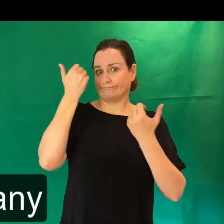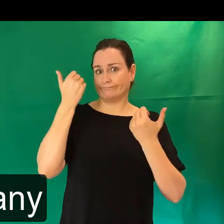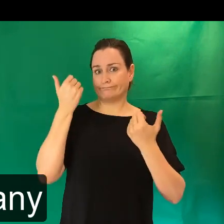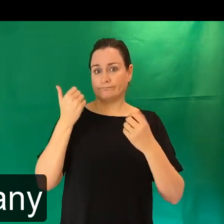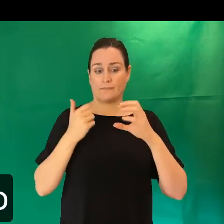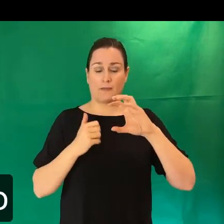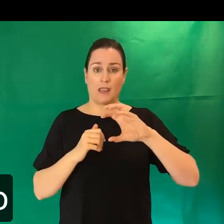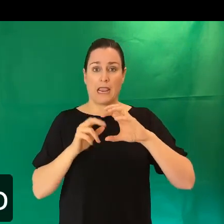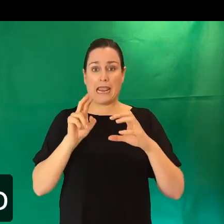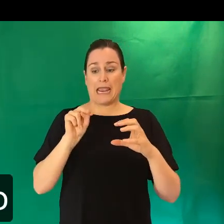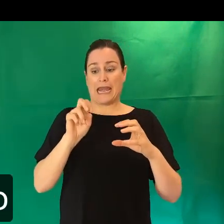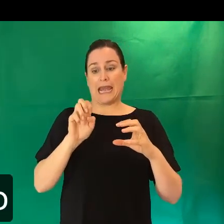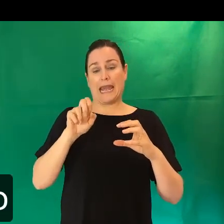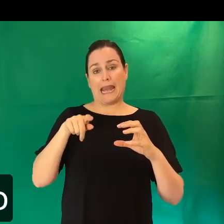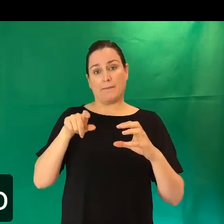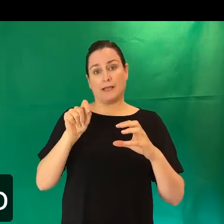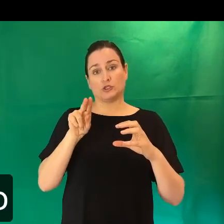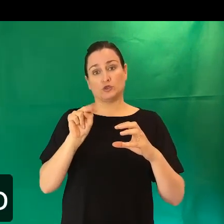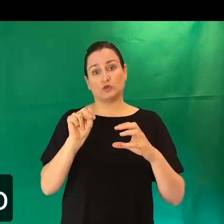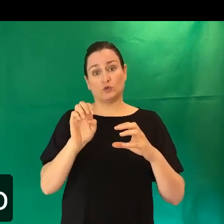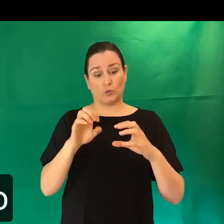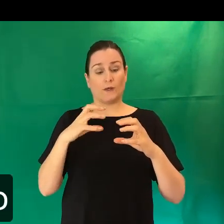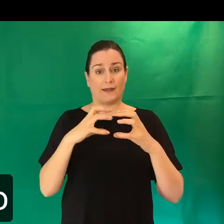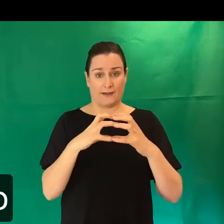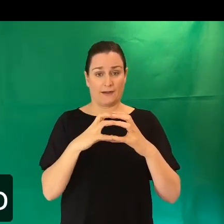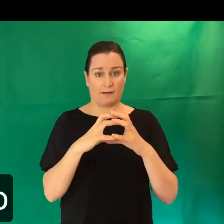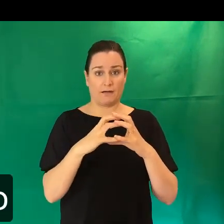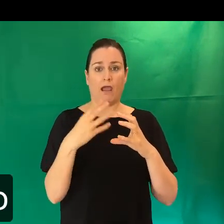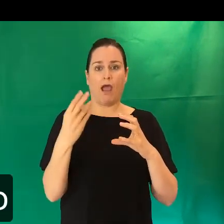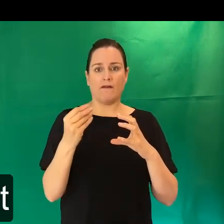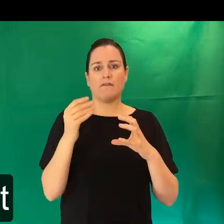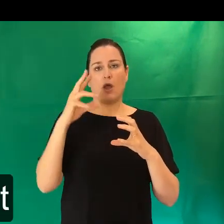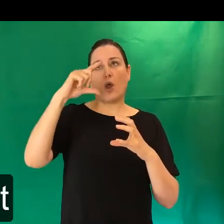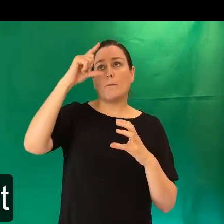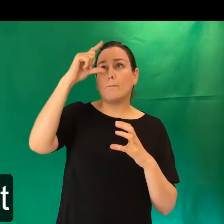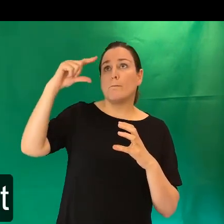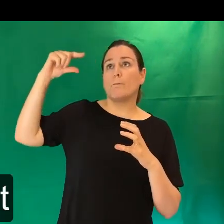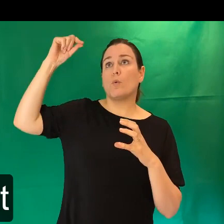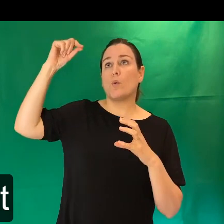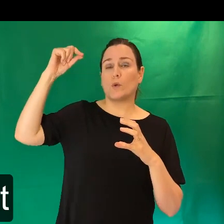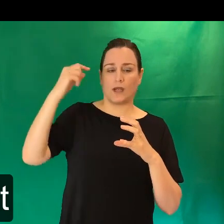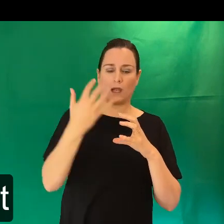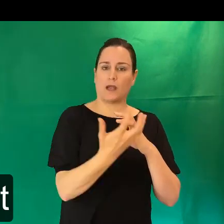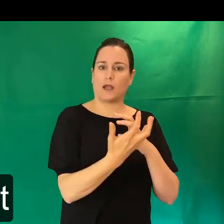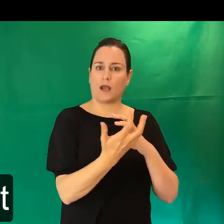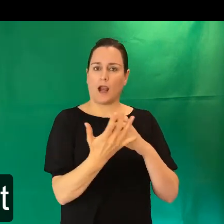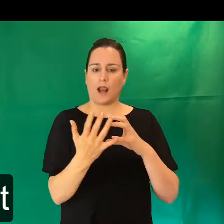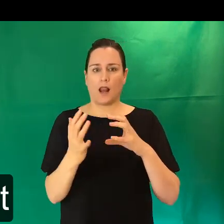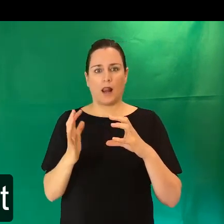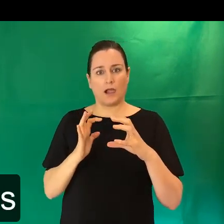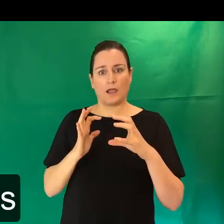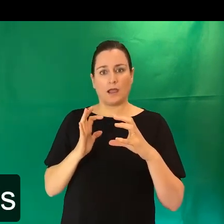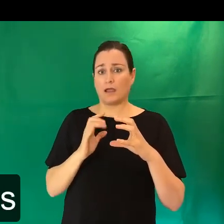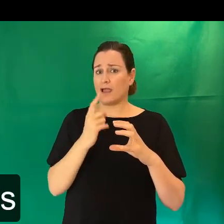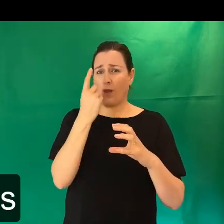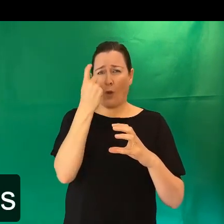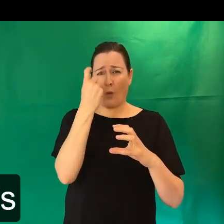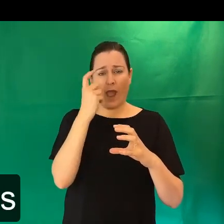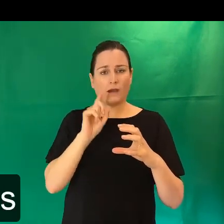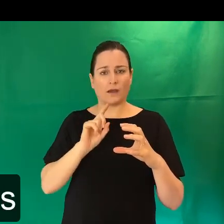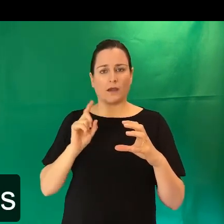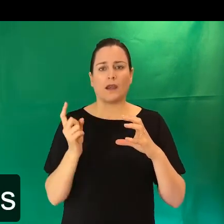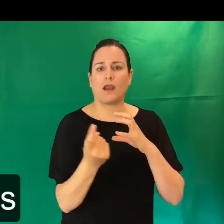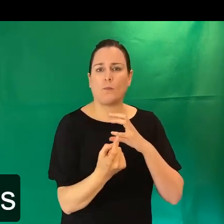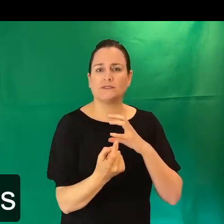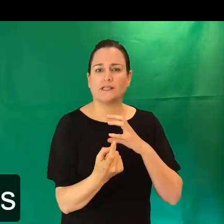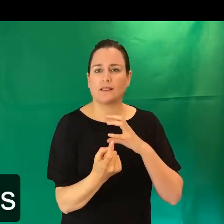Neptune has many moons and that most of the moons go round the planet in one direction, but one goes in the